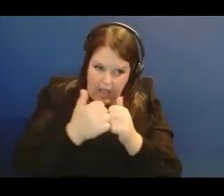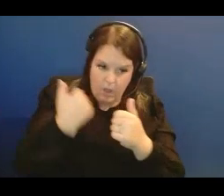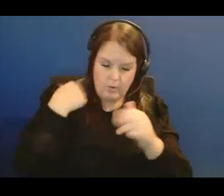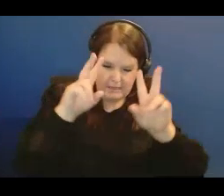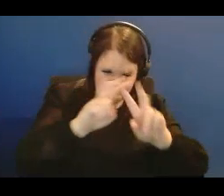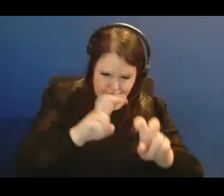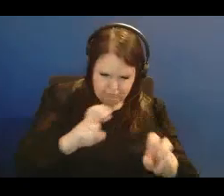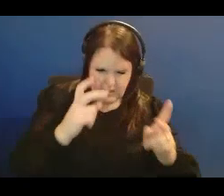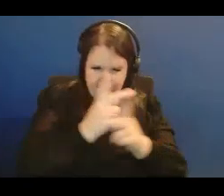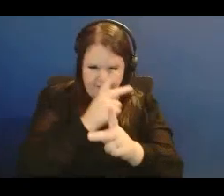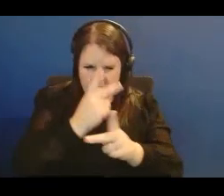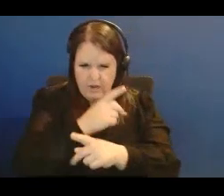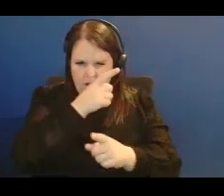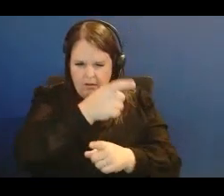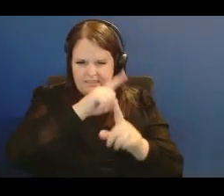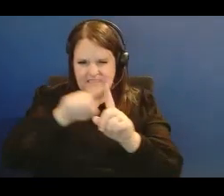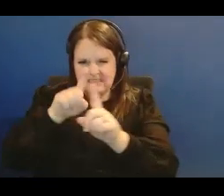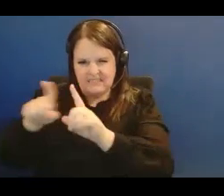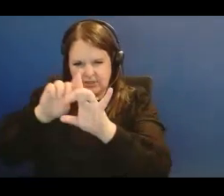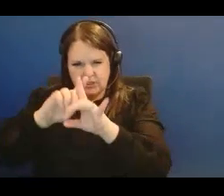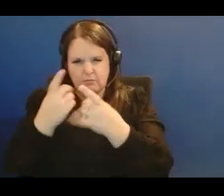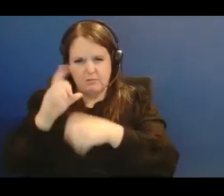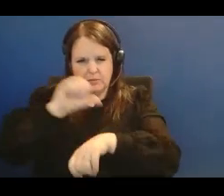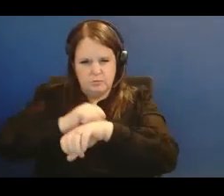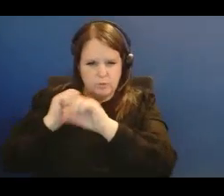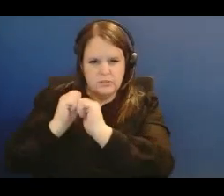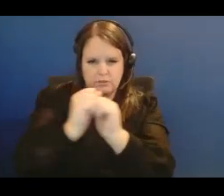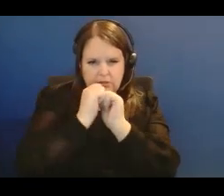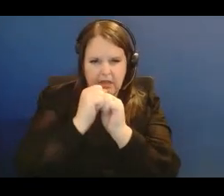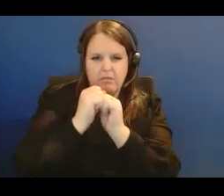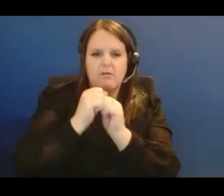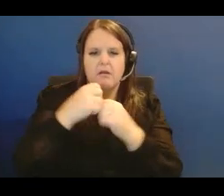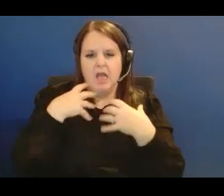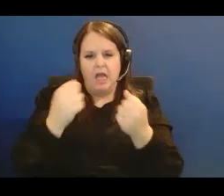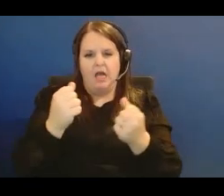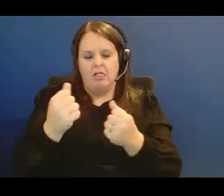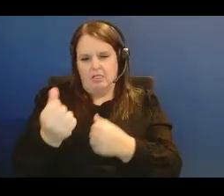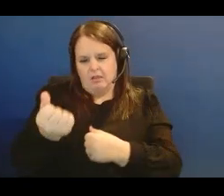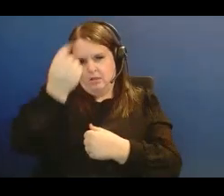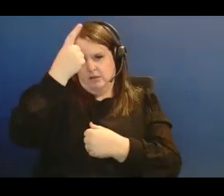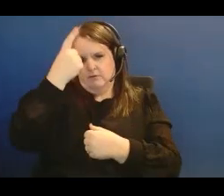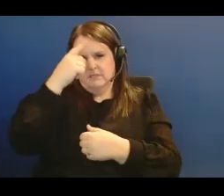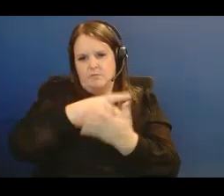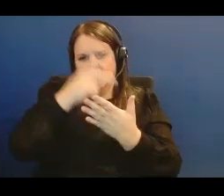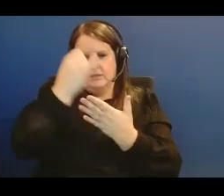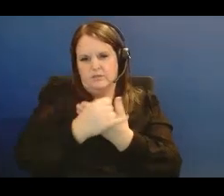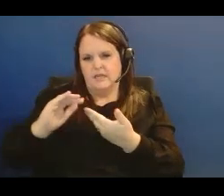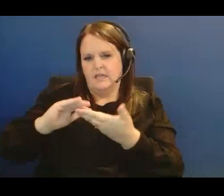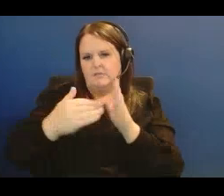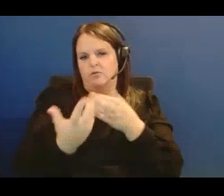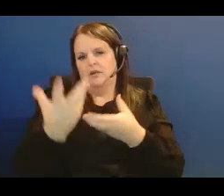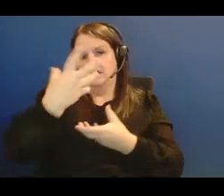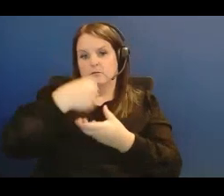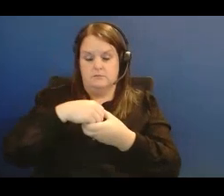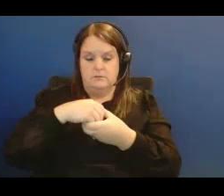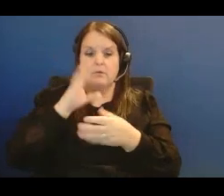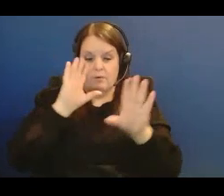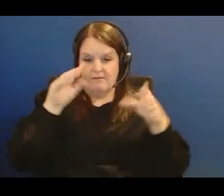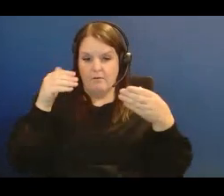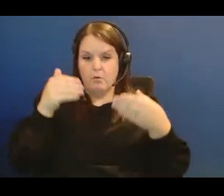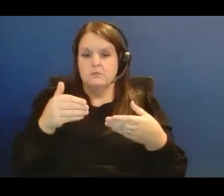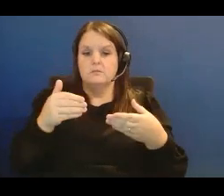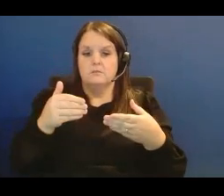multidisciplinary collaboration, health literacy projects, and community engagement. It is focused on